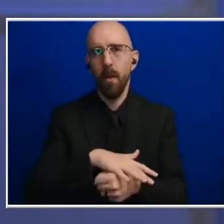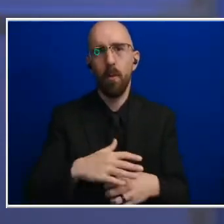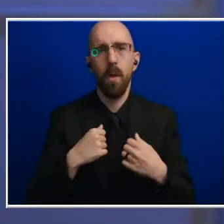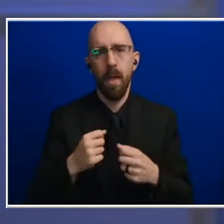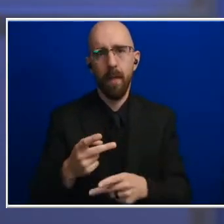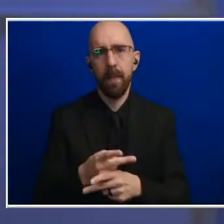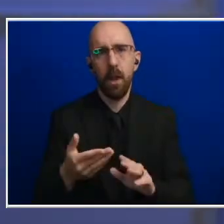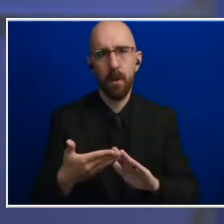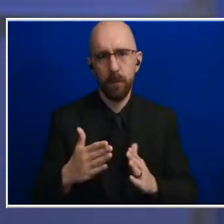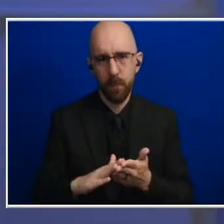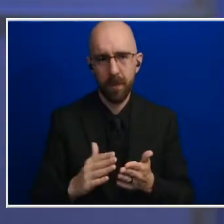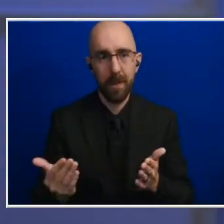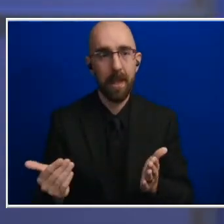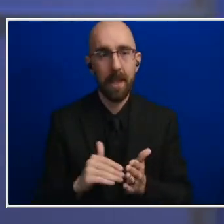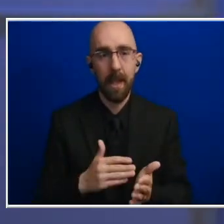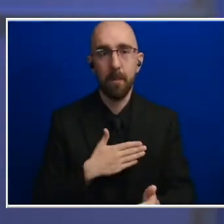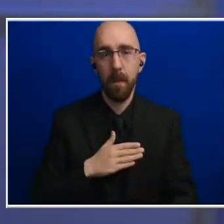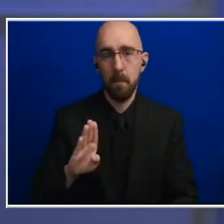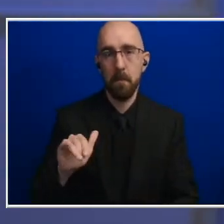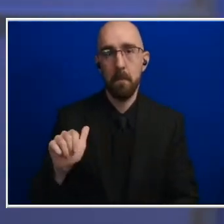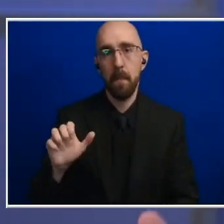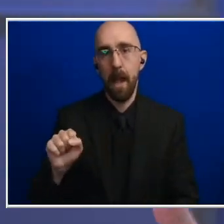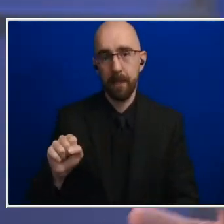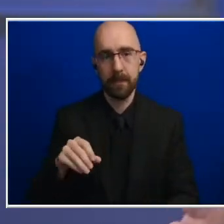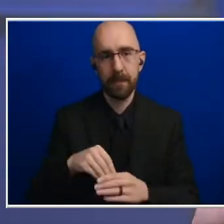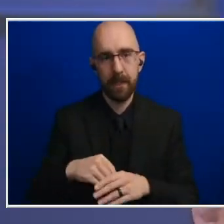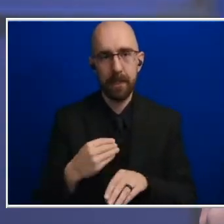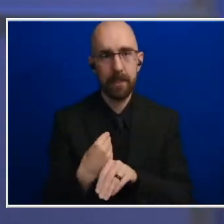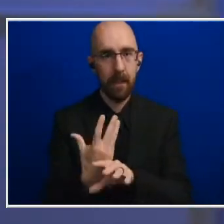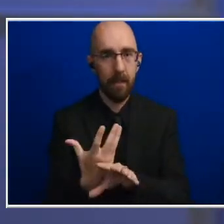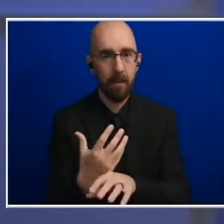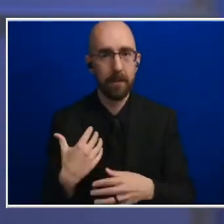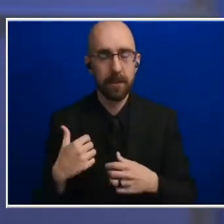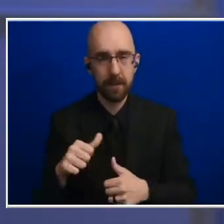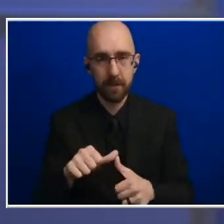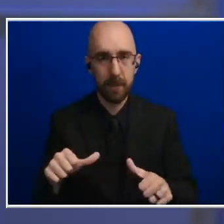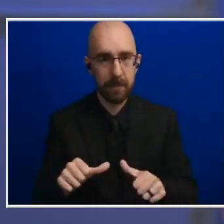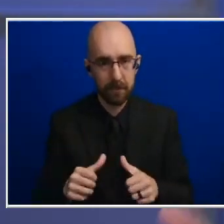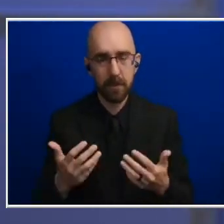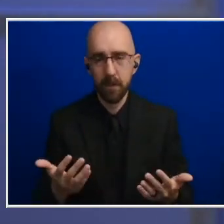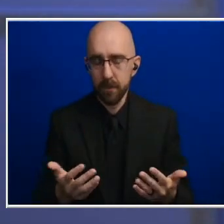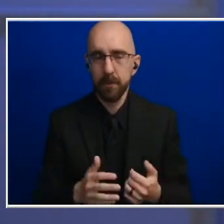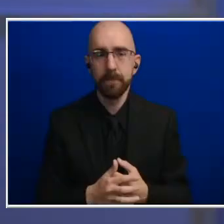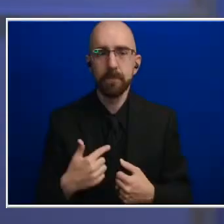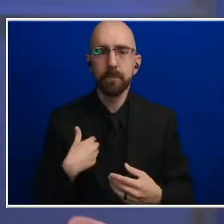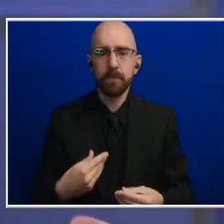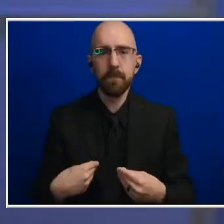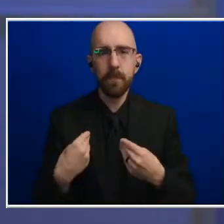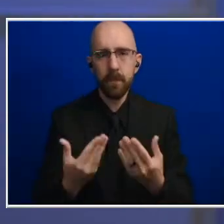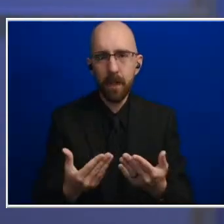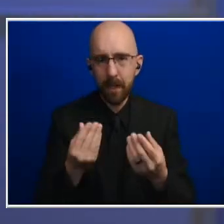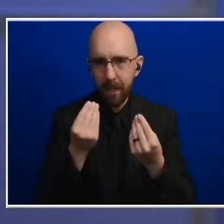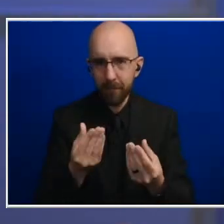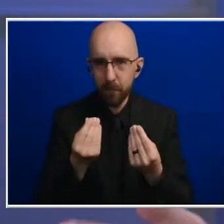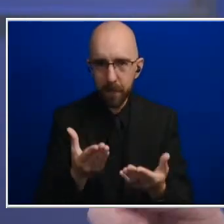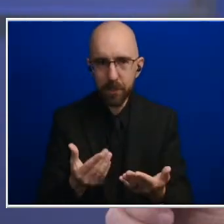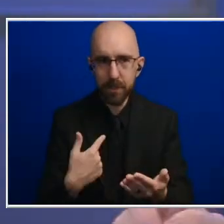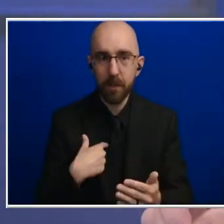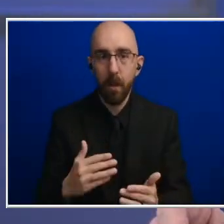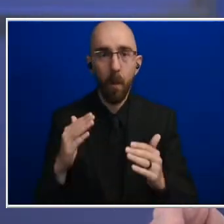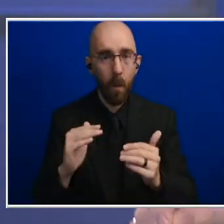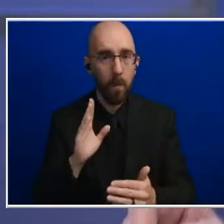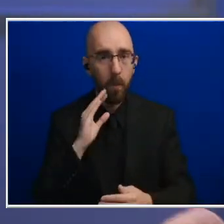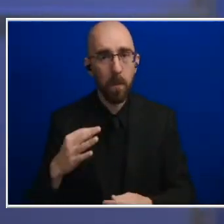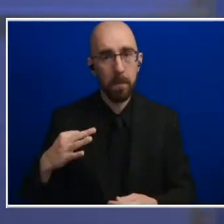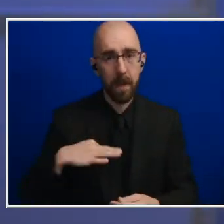my bias in the telehealth space is, you know, I'm providing information, I hope, that will benefit the patient, but I have to